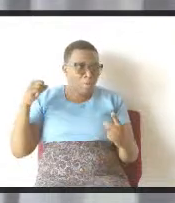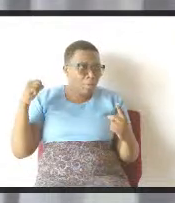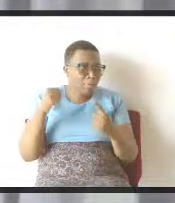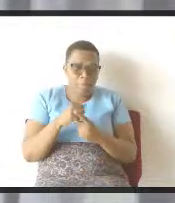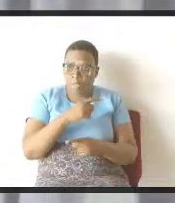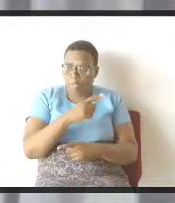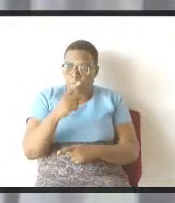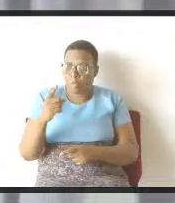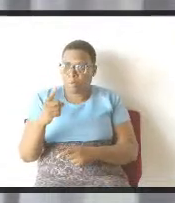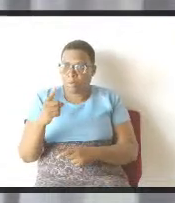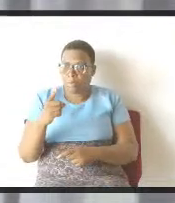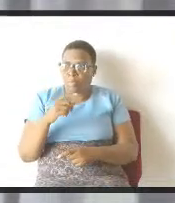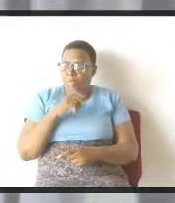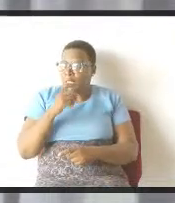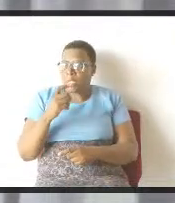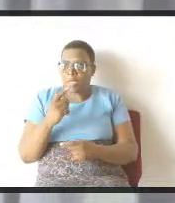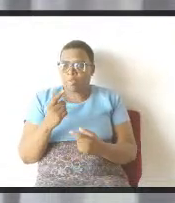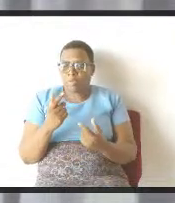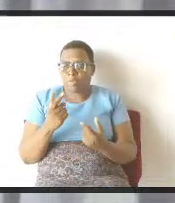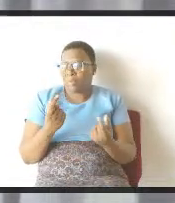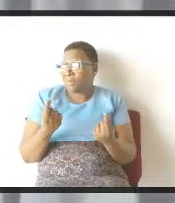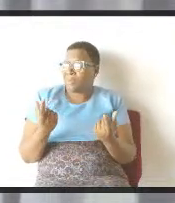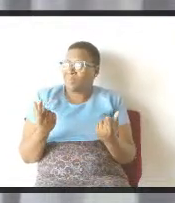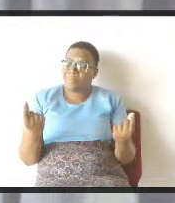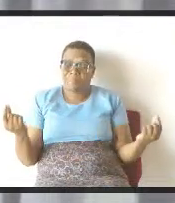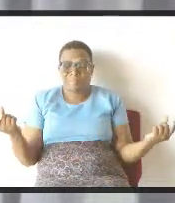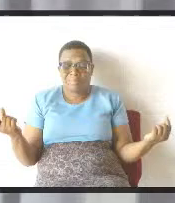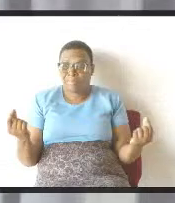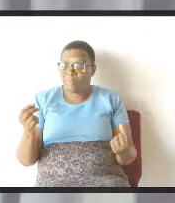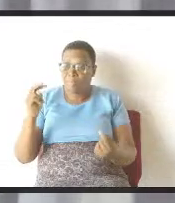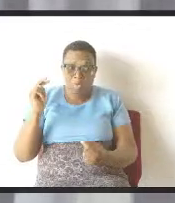You're not throwing wild punches.